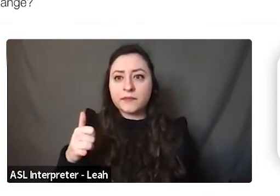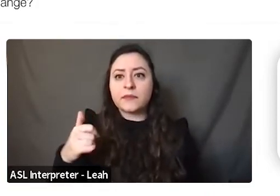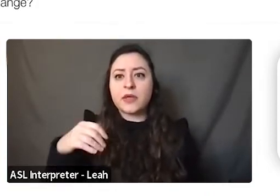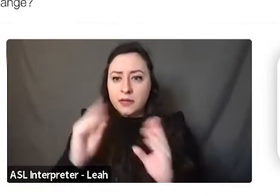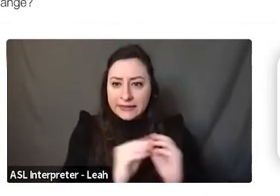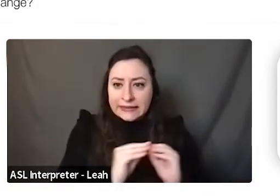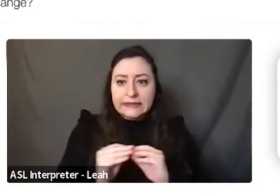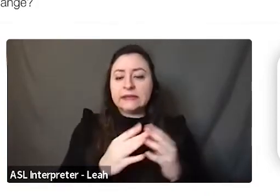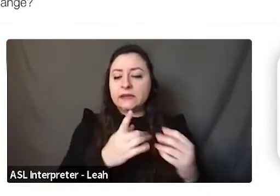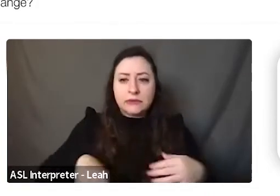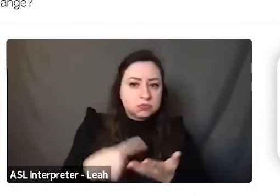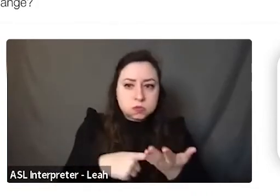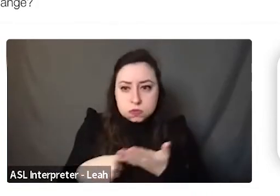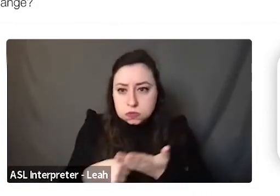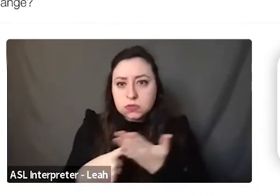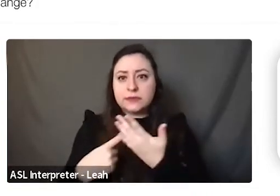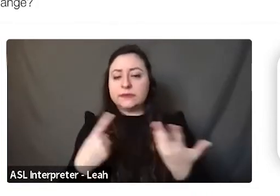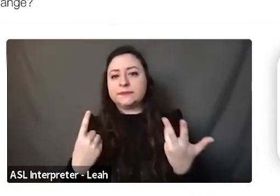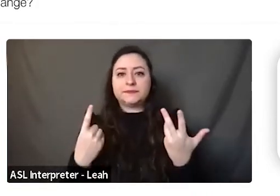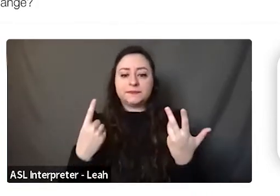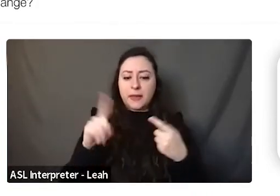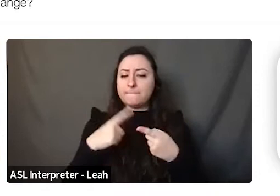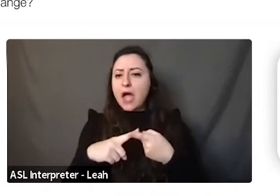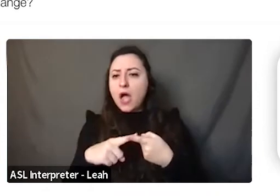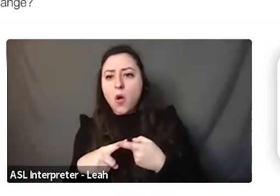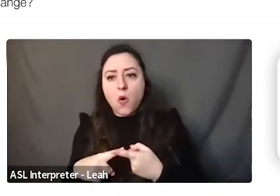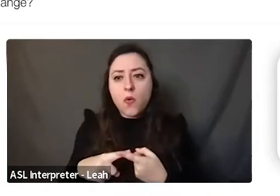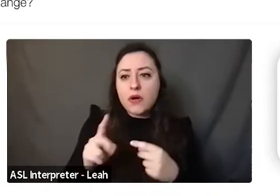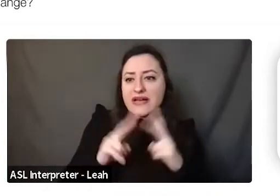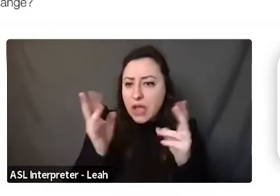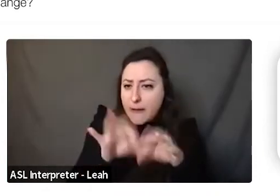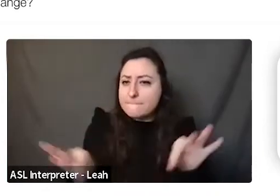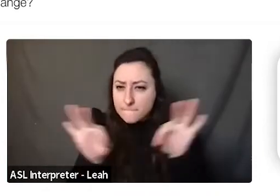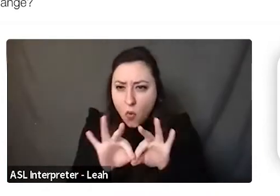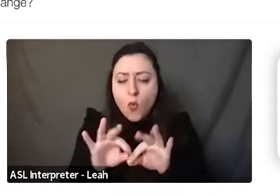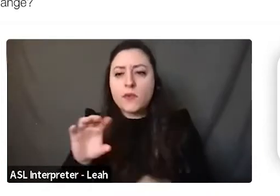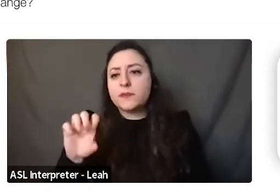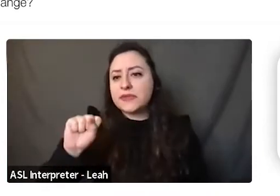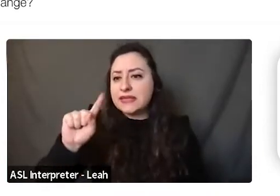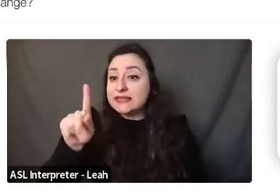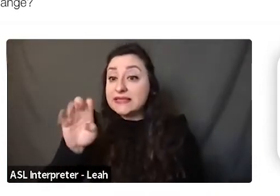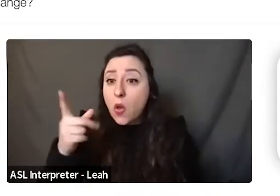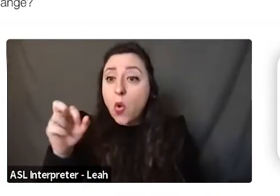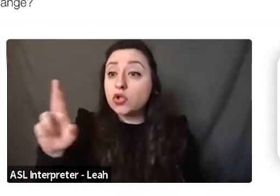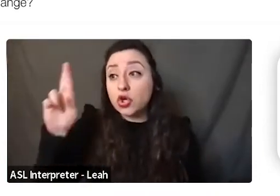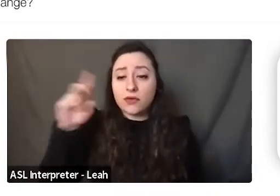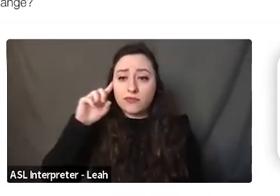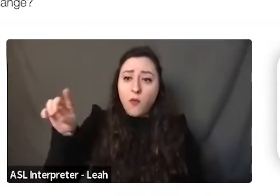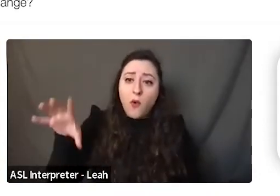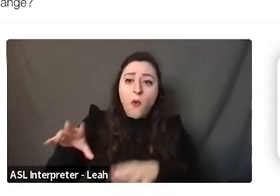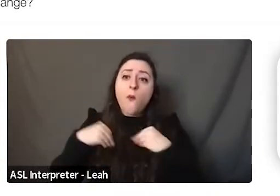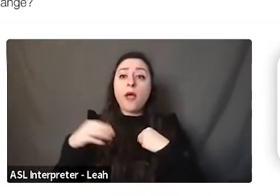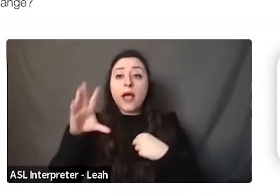meetings behind closed doors in front of a C-suite of very important stakeholders, given the brand, and we